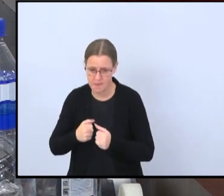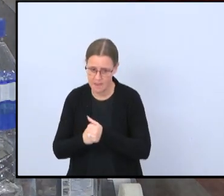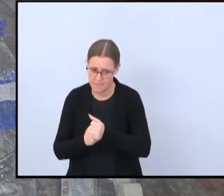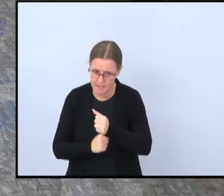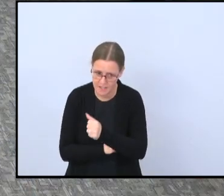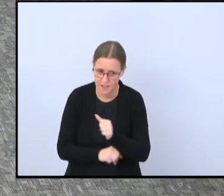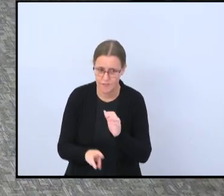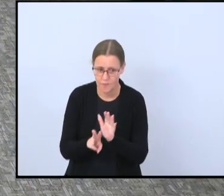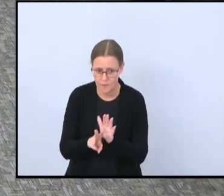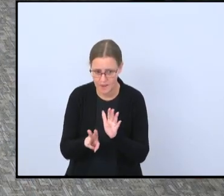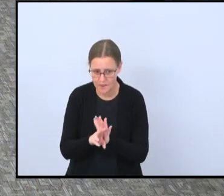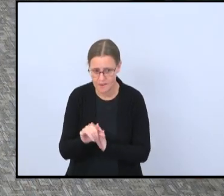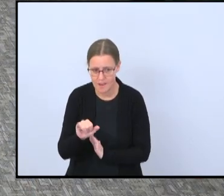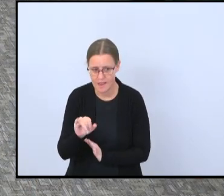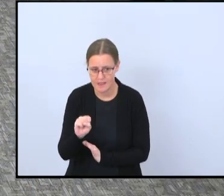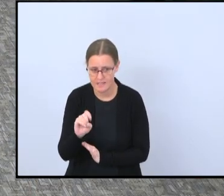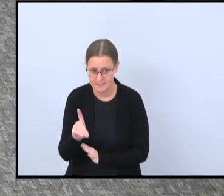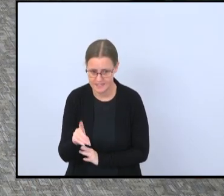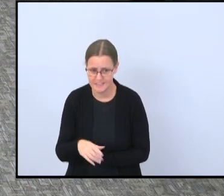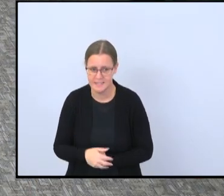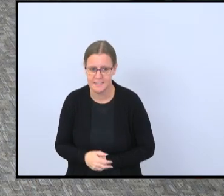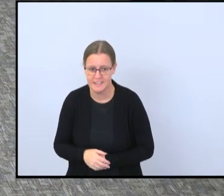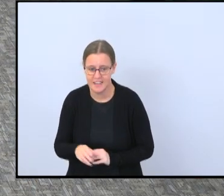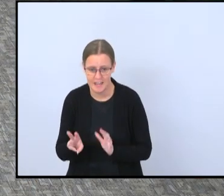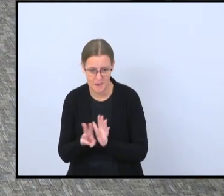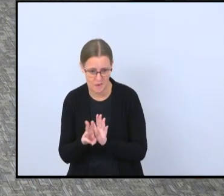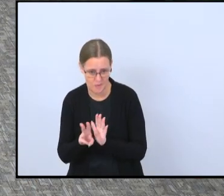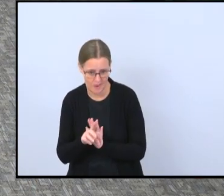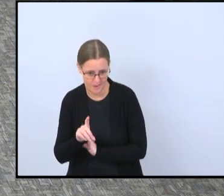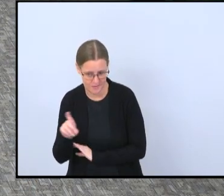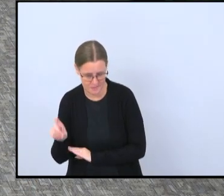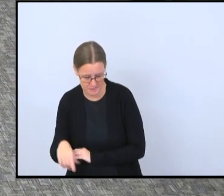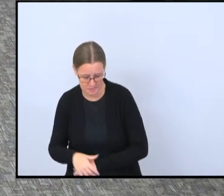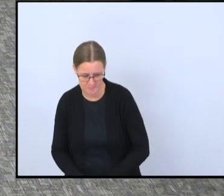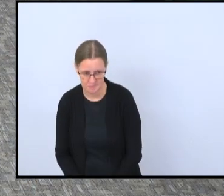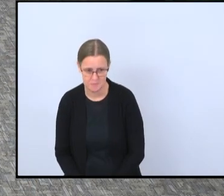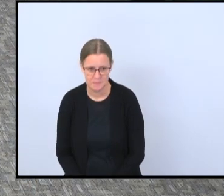ISD in Waco, Texas. That's great.